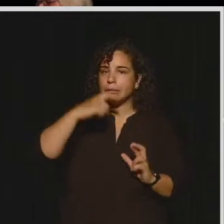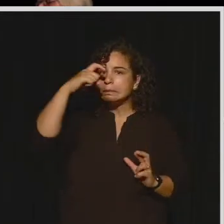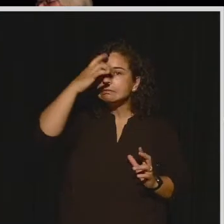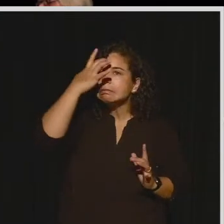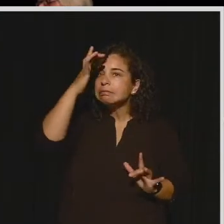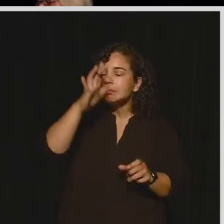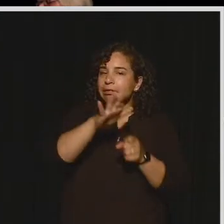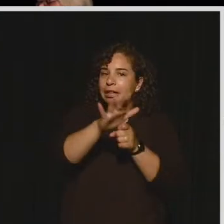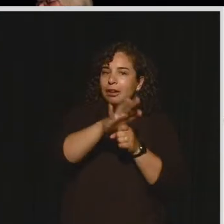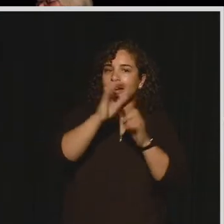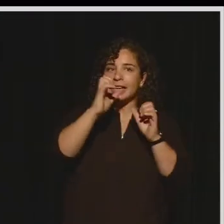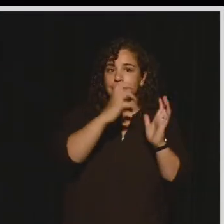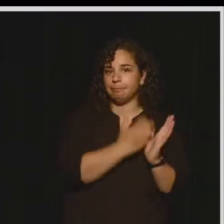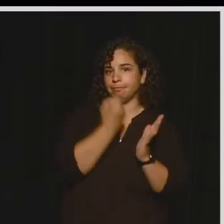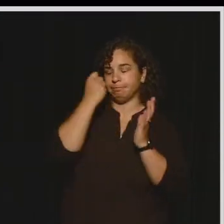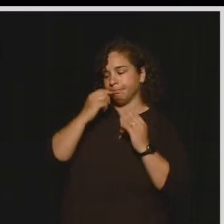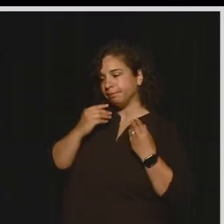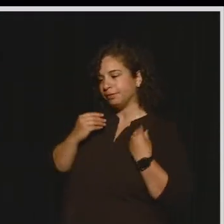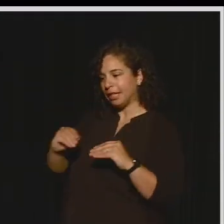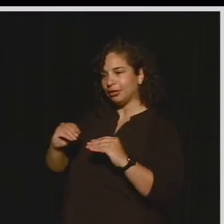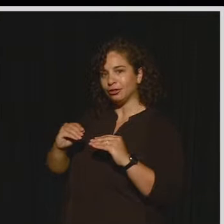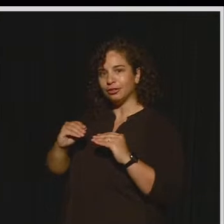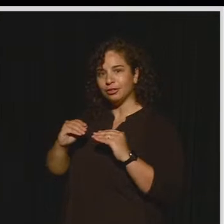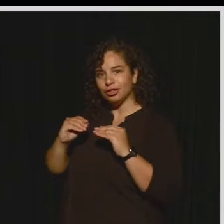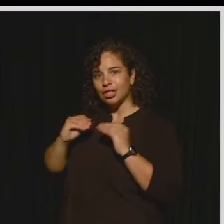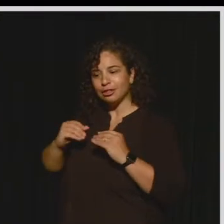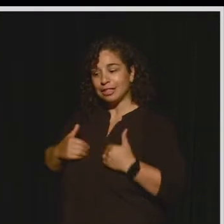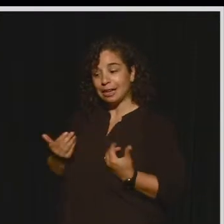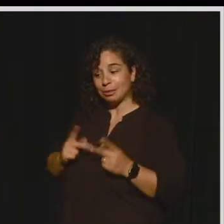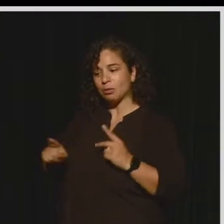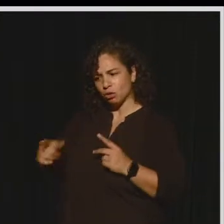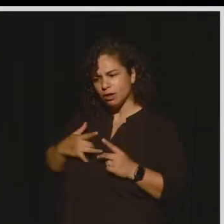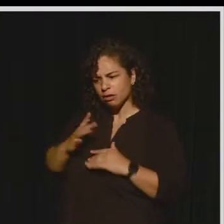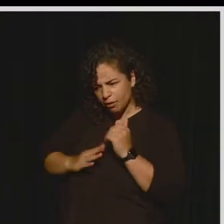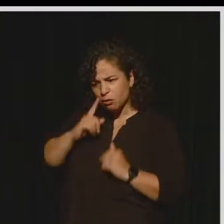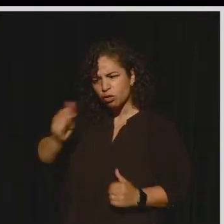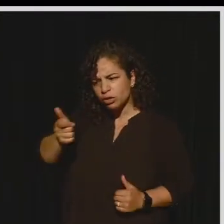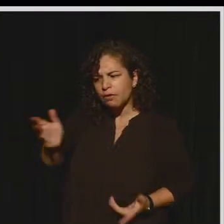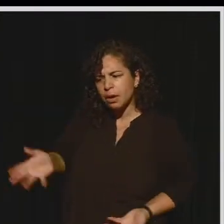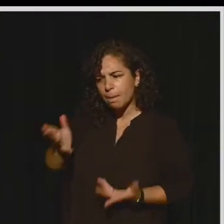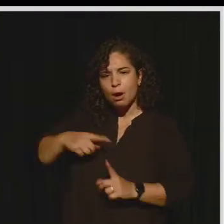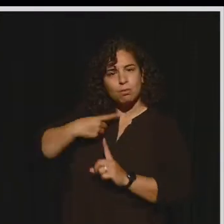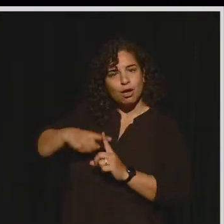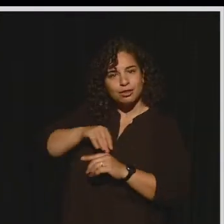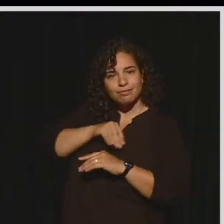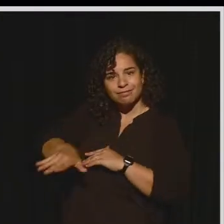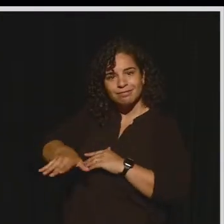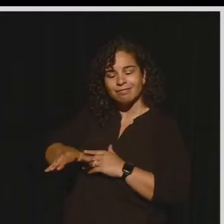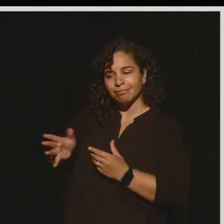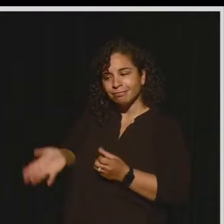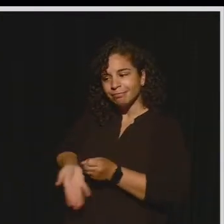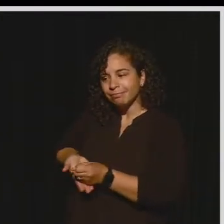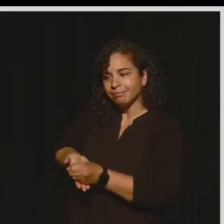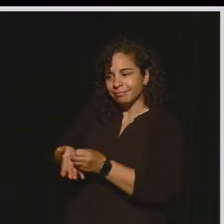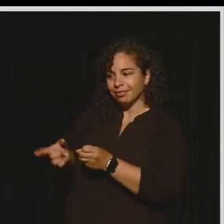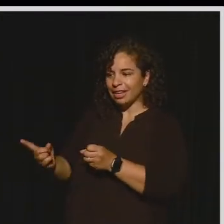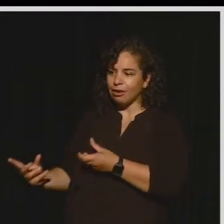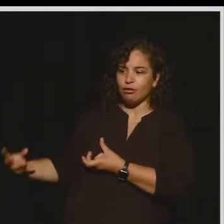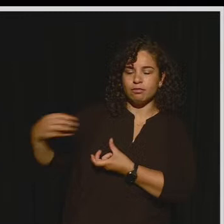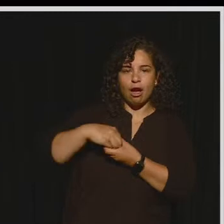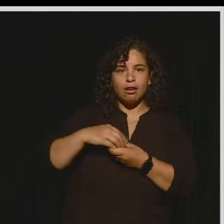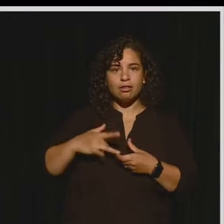to help other young people to feel comfortable with themselves and have a very positive, meaningful Pride events